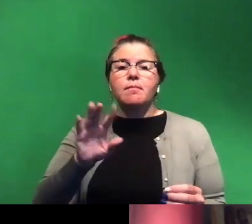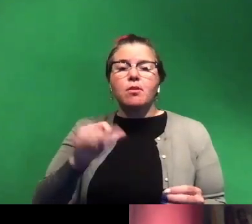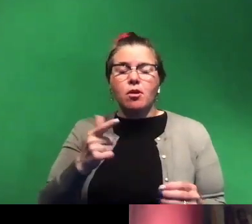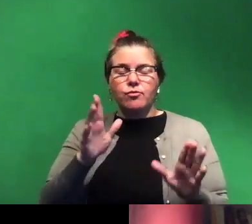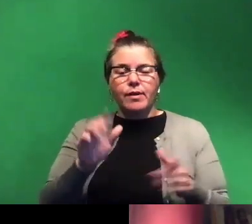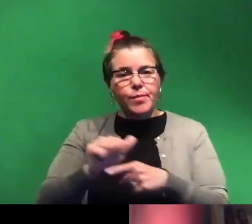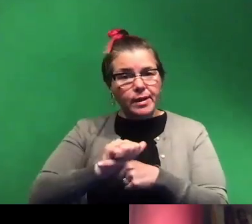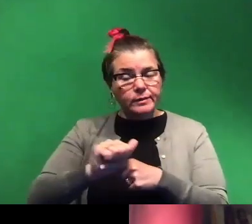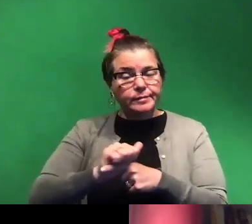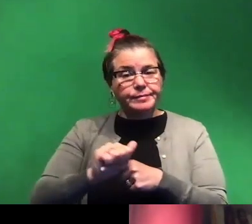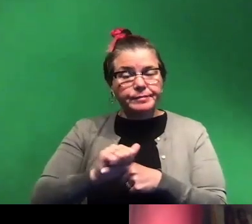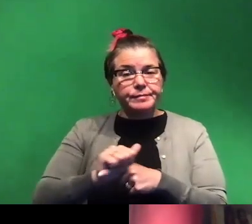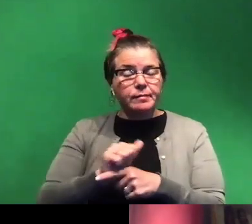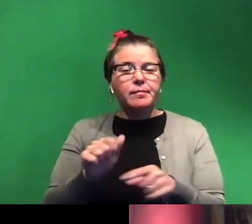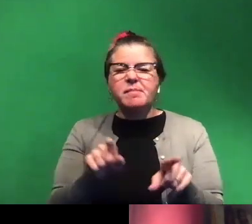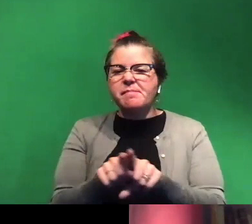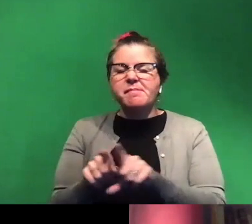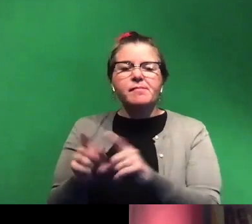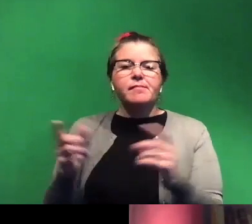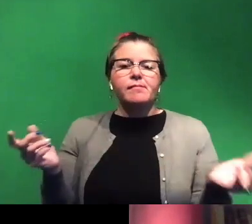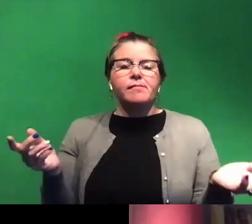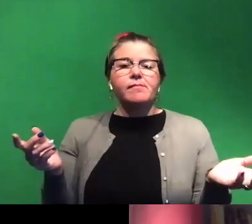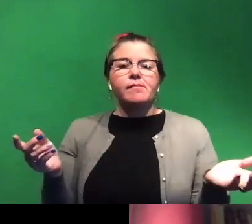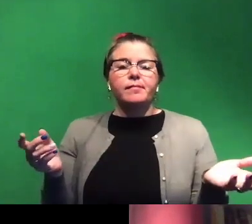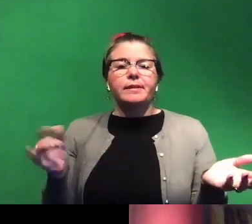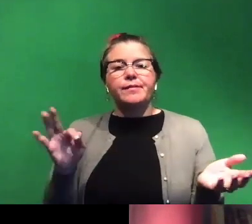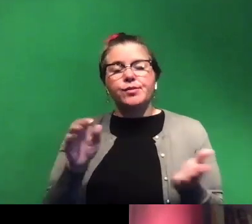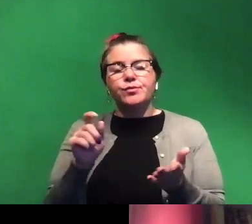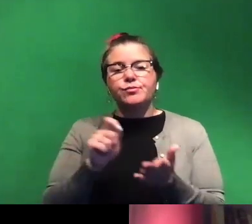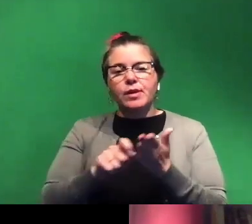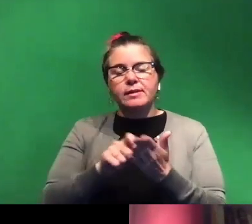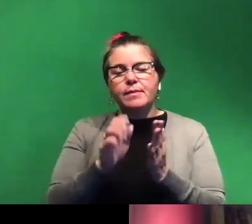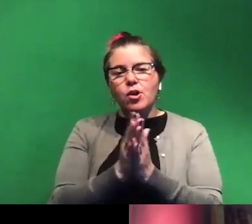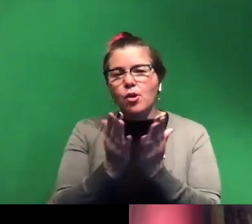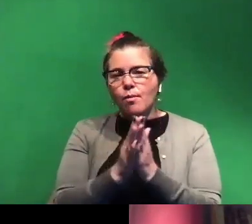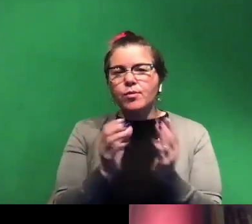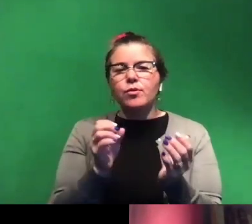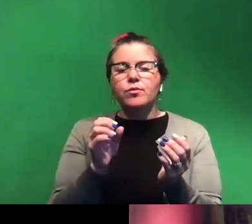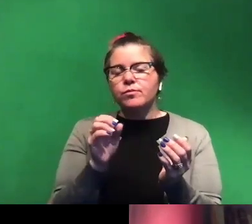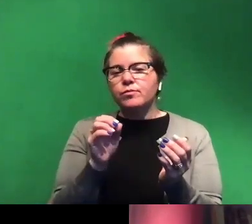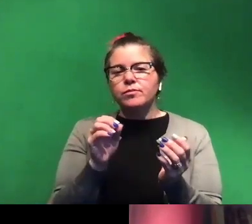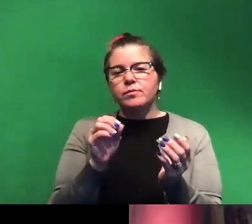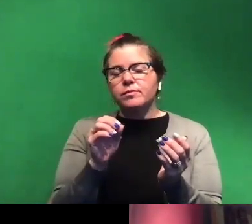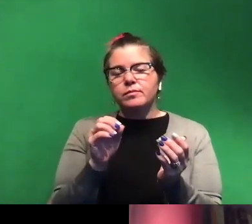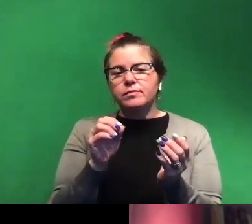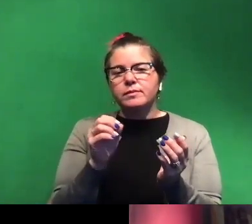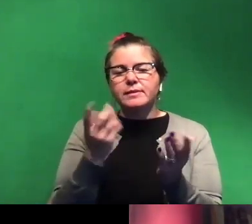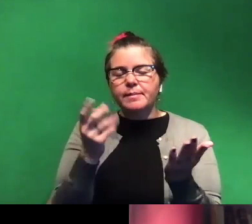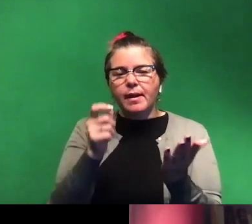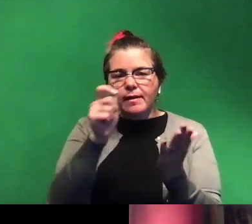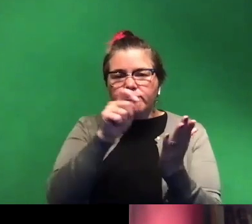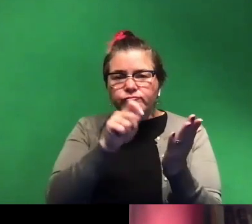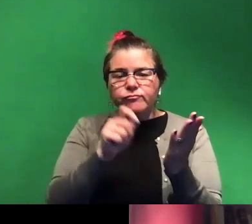practice, that it's the same thing as, if you're writing something down in a notebook or in a composition leaflet or something like